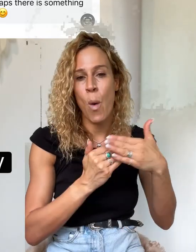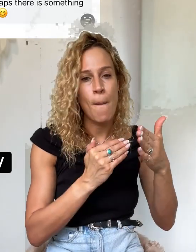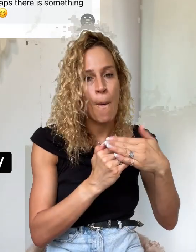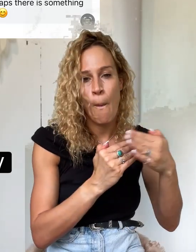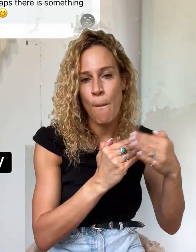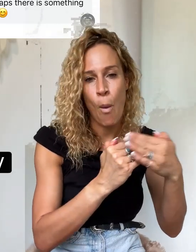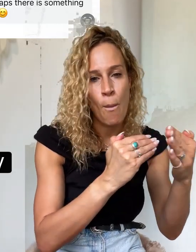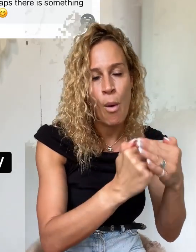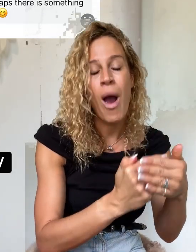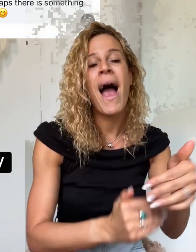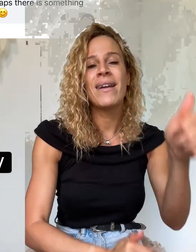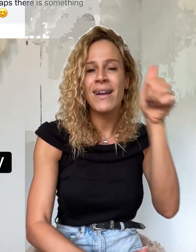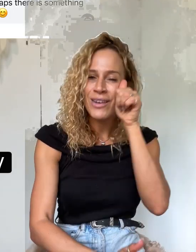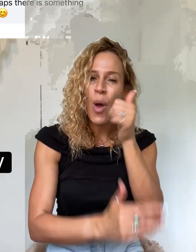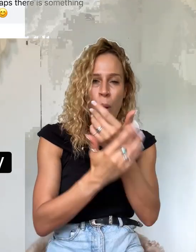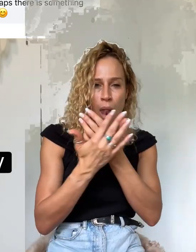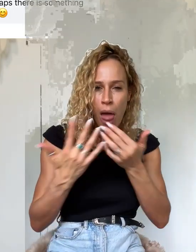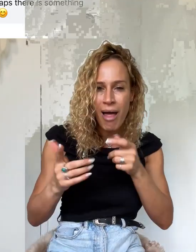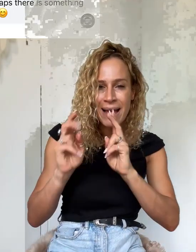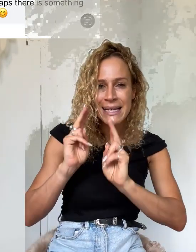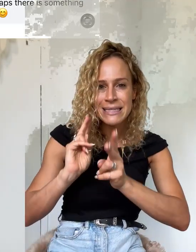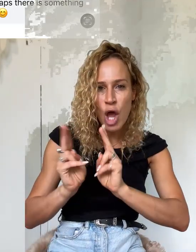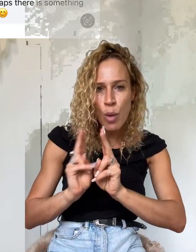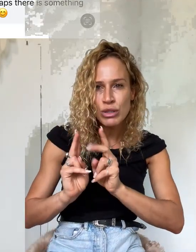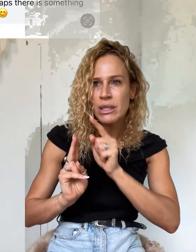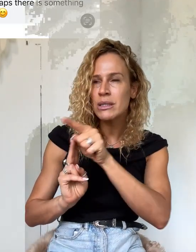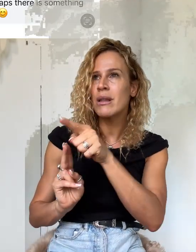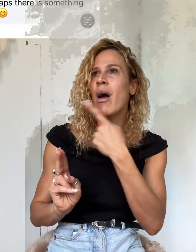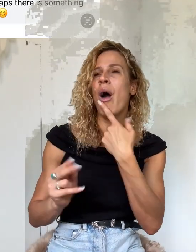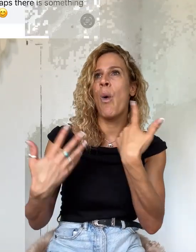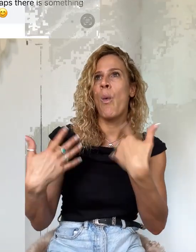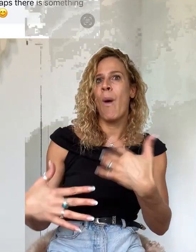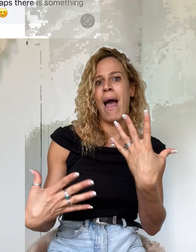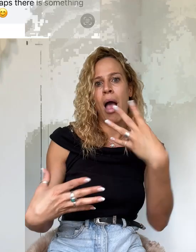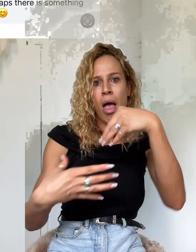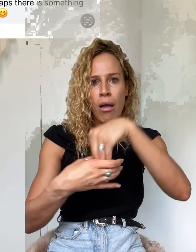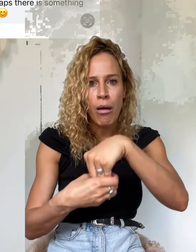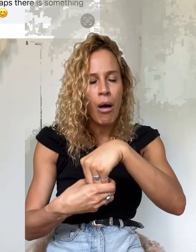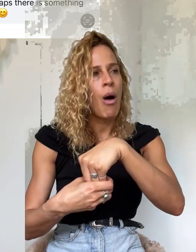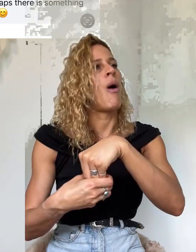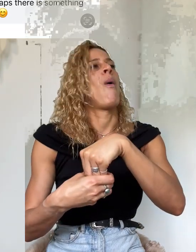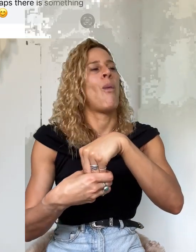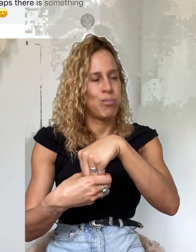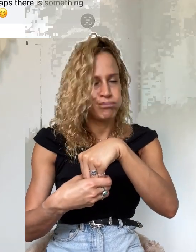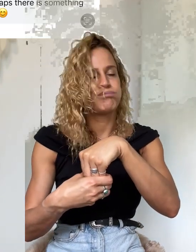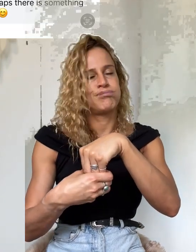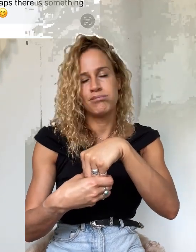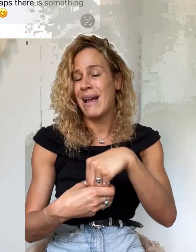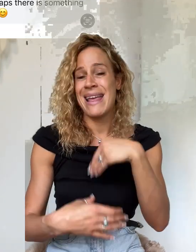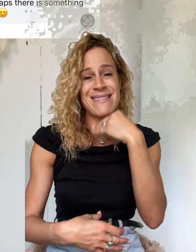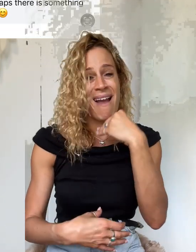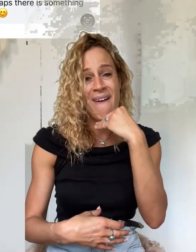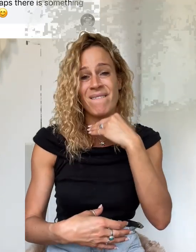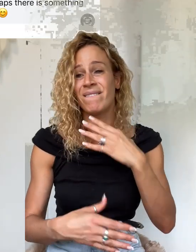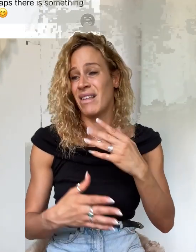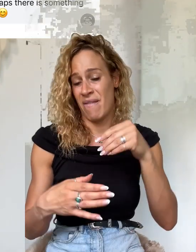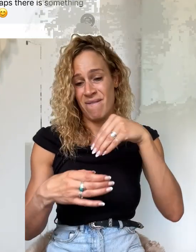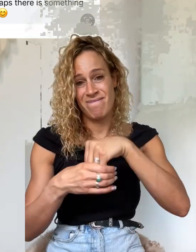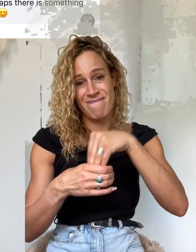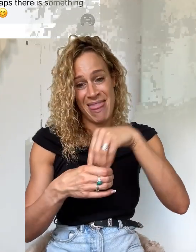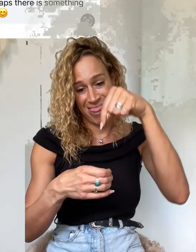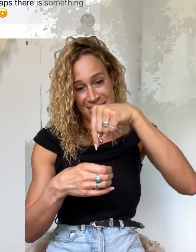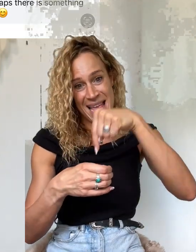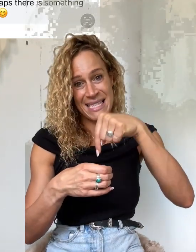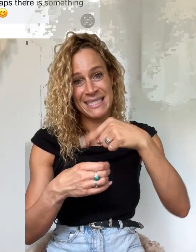I know there's so many interpreters that must share that feeling, where they're like, this is something I'm not going to be able to get enough